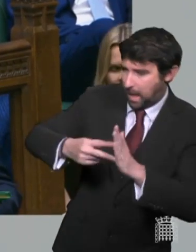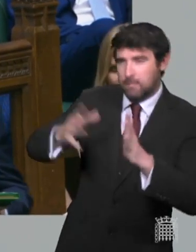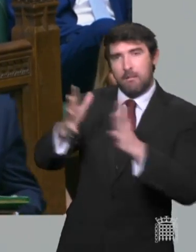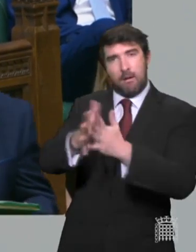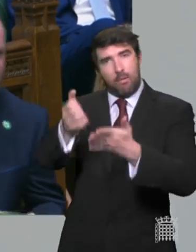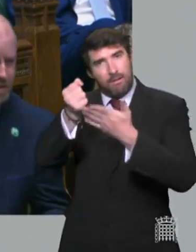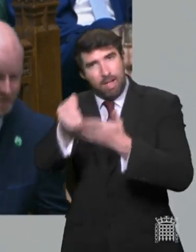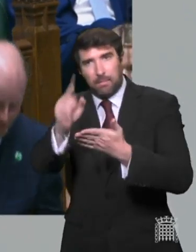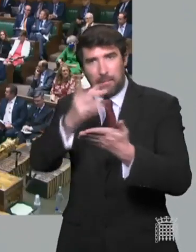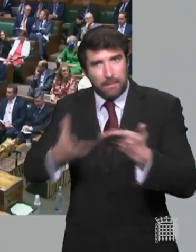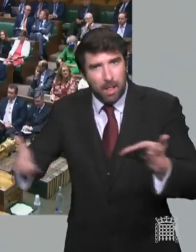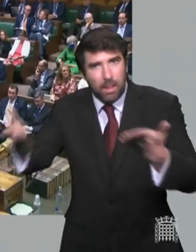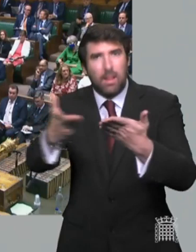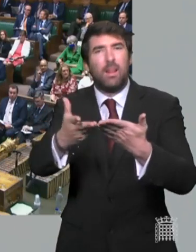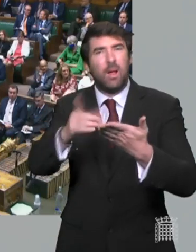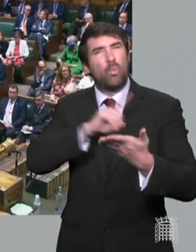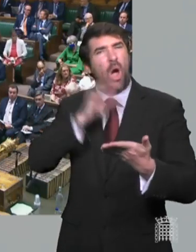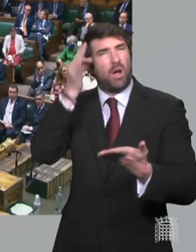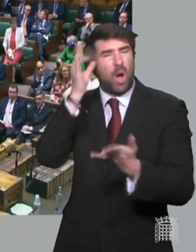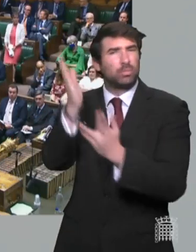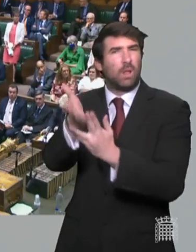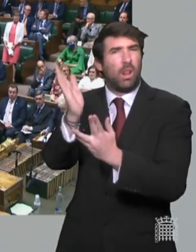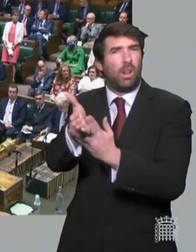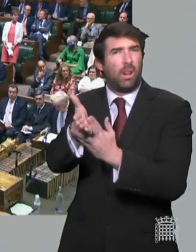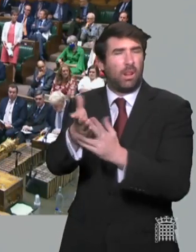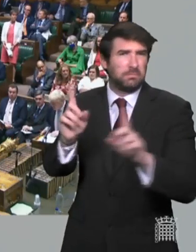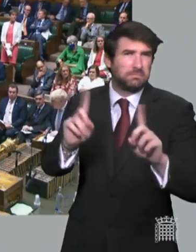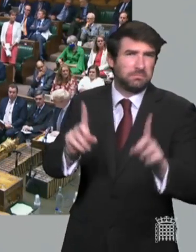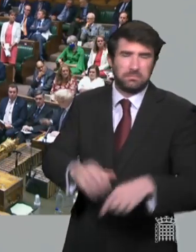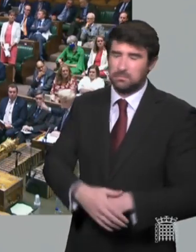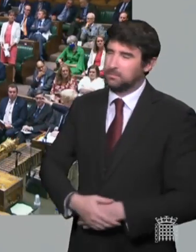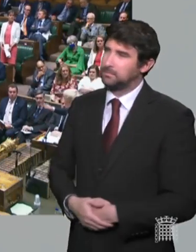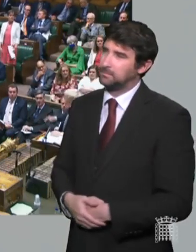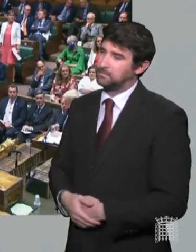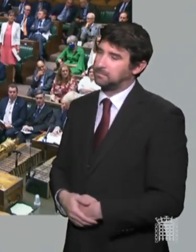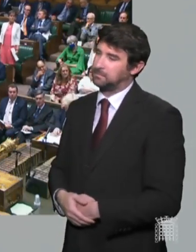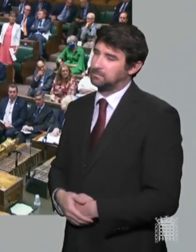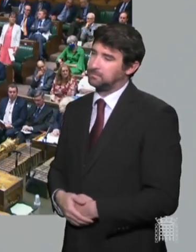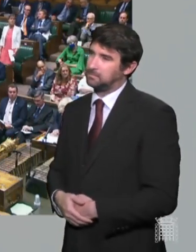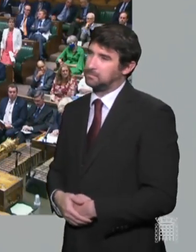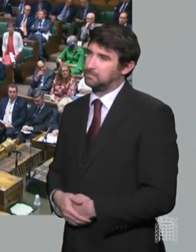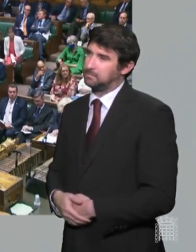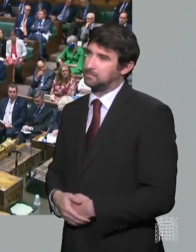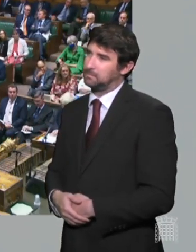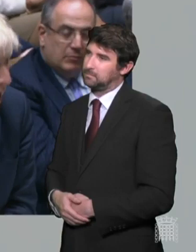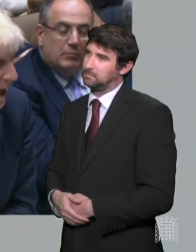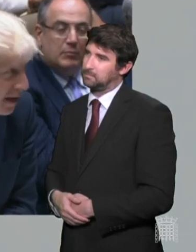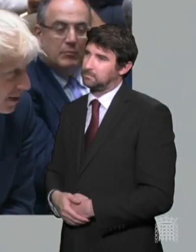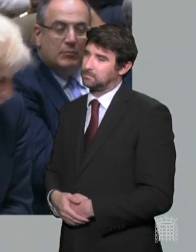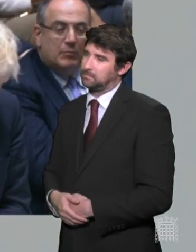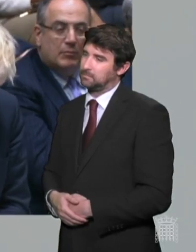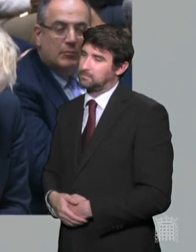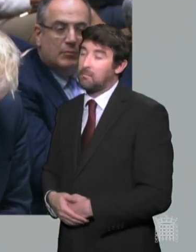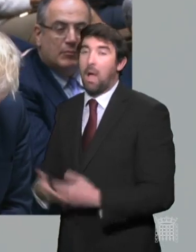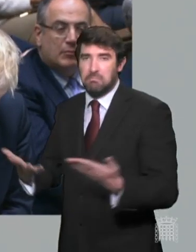all they can to grow their business? I thank him for his question, as he knows planning is a devolved matter, but what I can